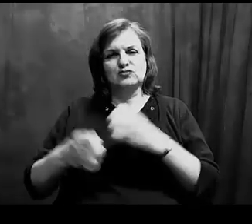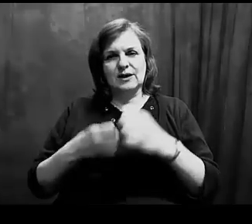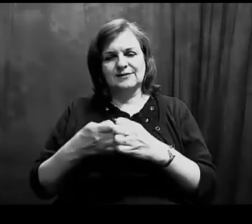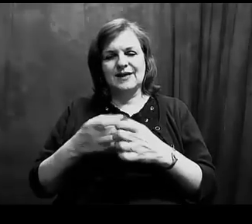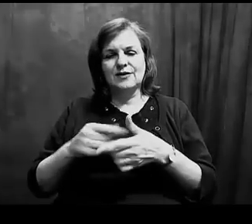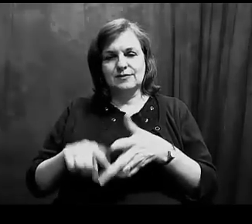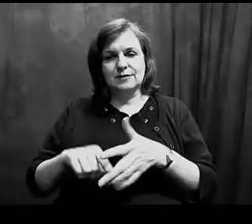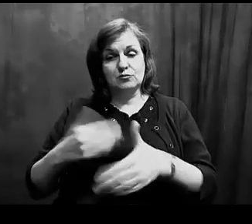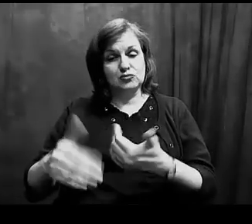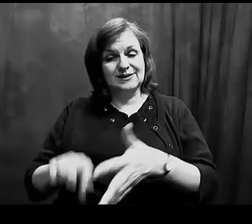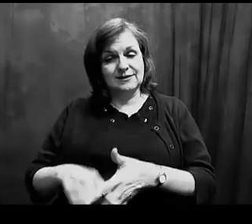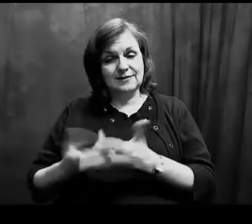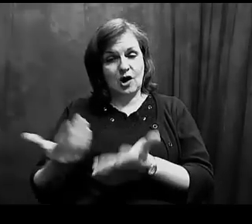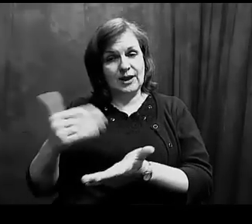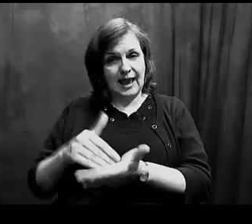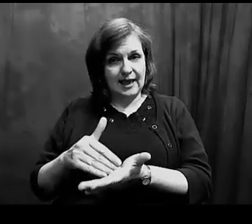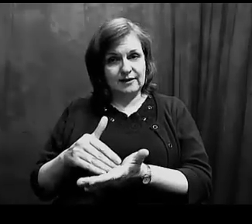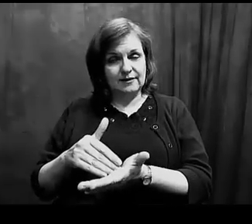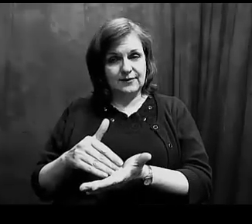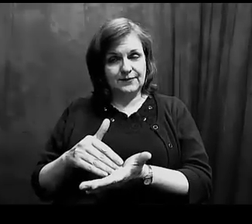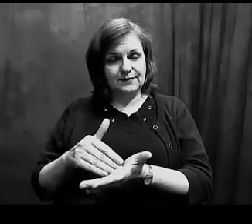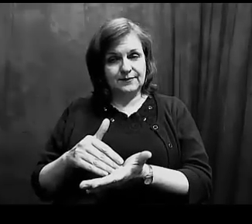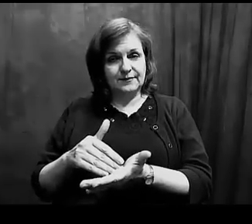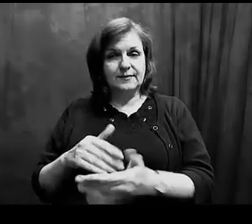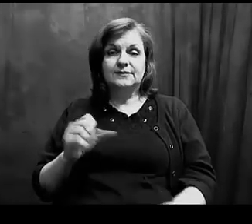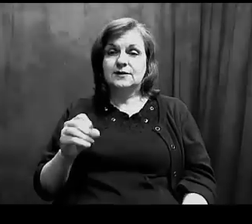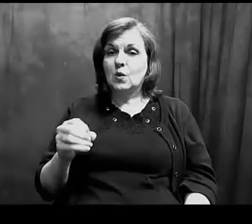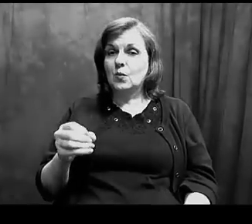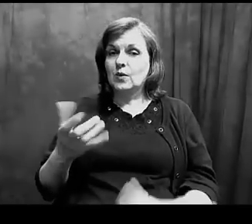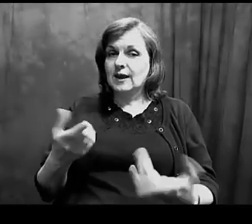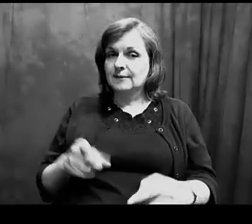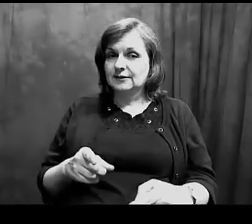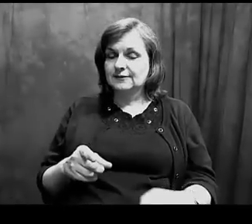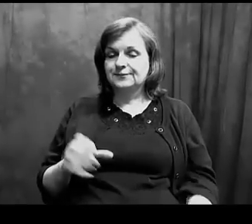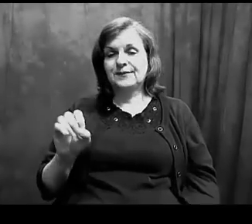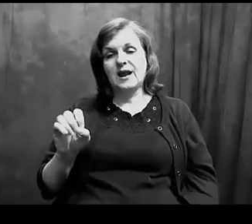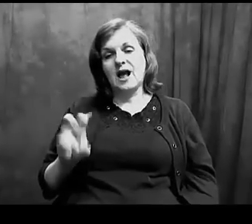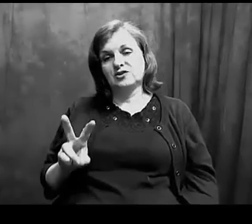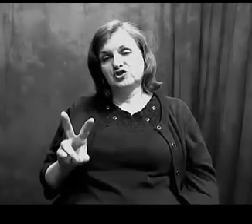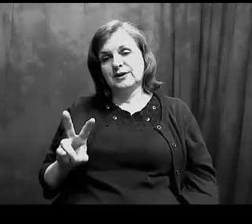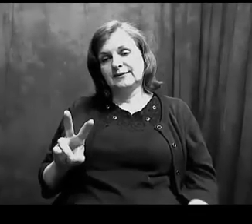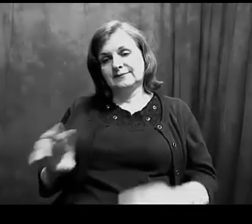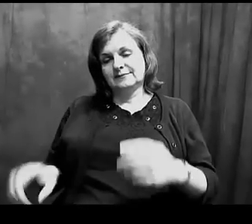We have to get rid of those electrons so the process can start again and we can keep doing this.